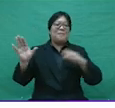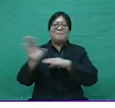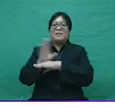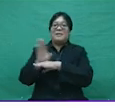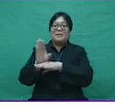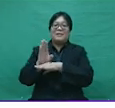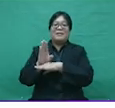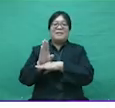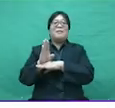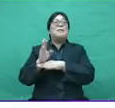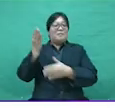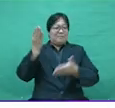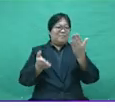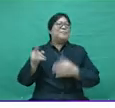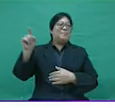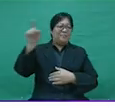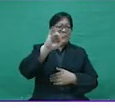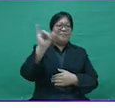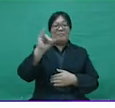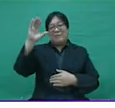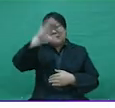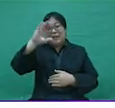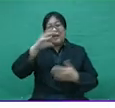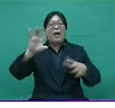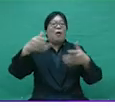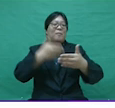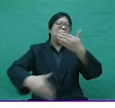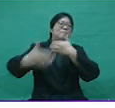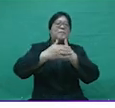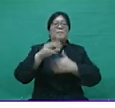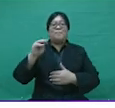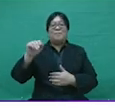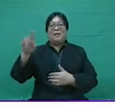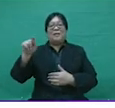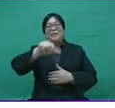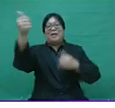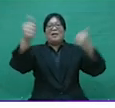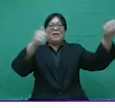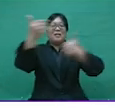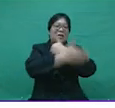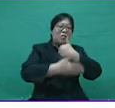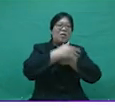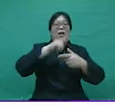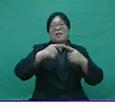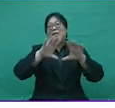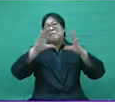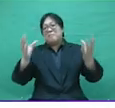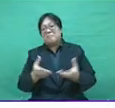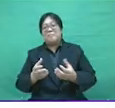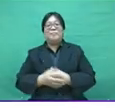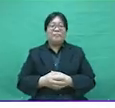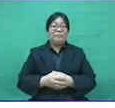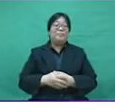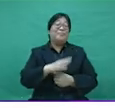big businesses that may also look for the recovering markets in other countries or other parts on the